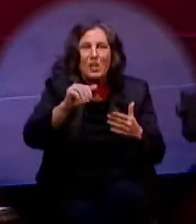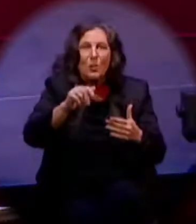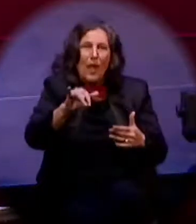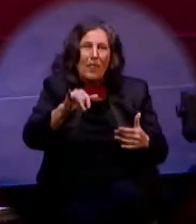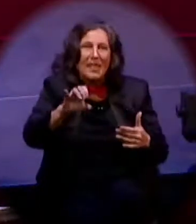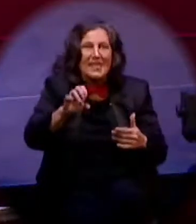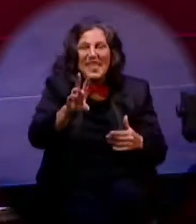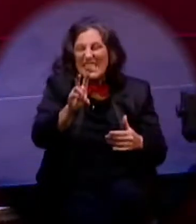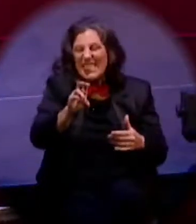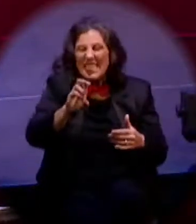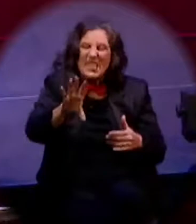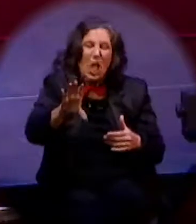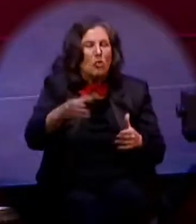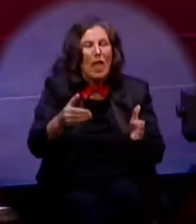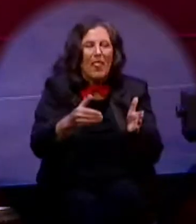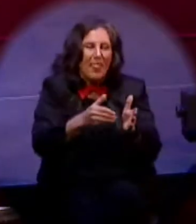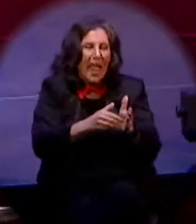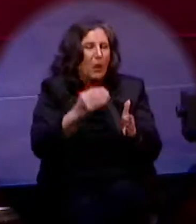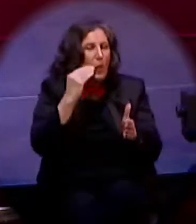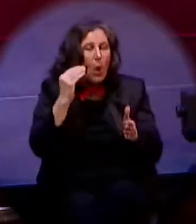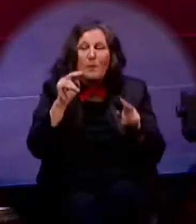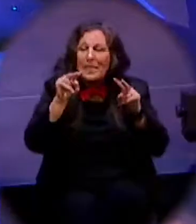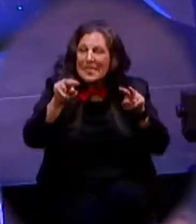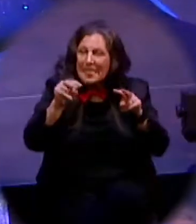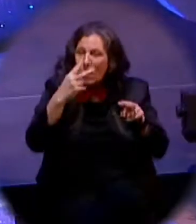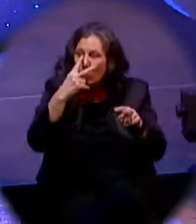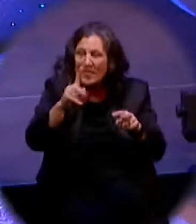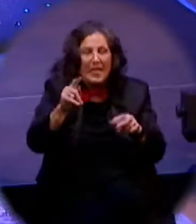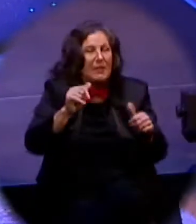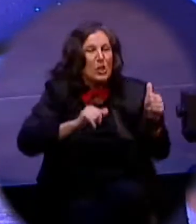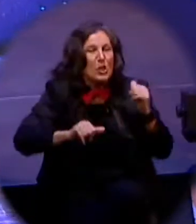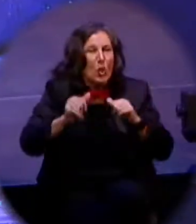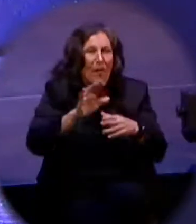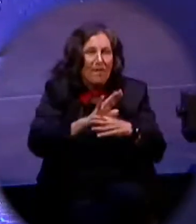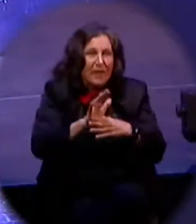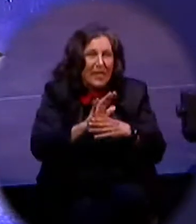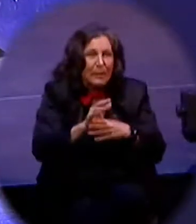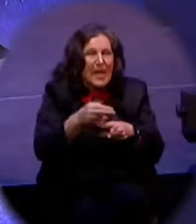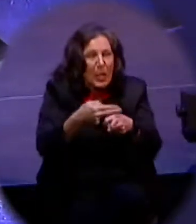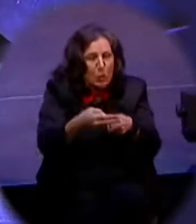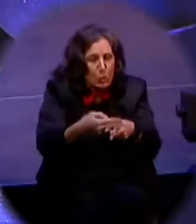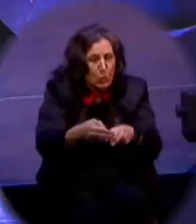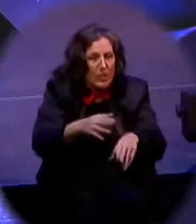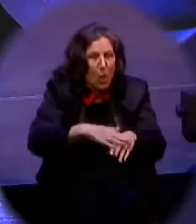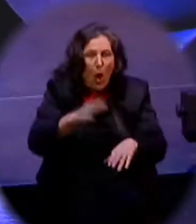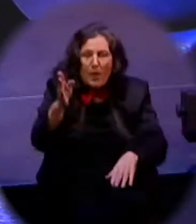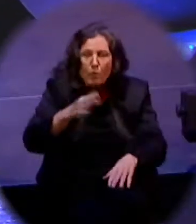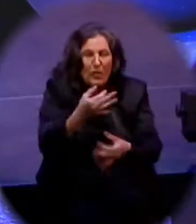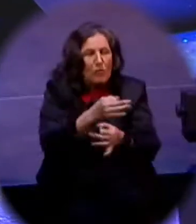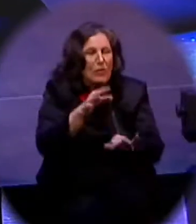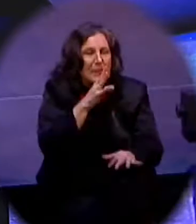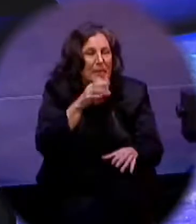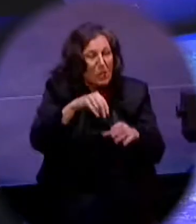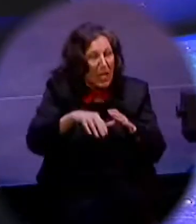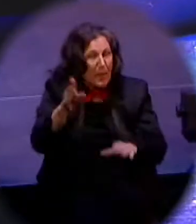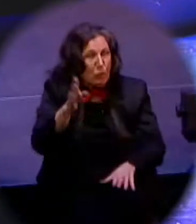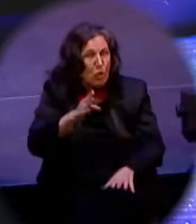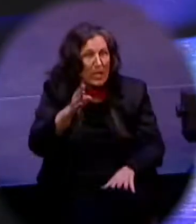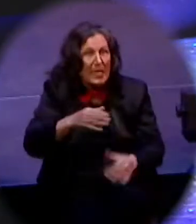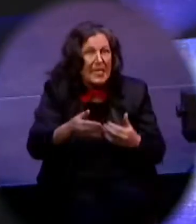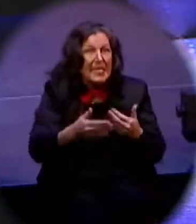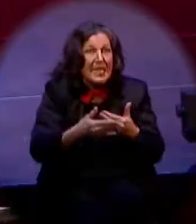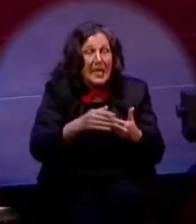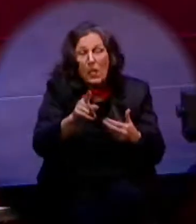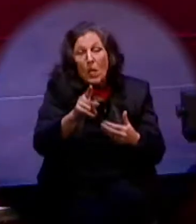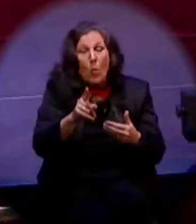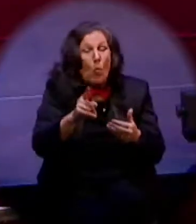over 600,000 homes can see your TV shows, films, and shorts on Brooklyn Free Speech in Brooklyn. Nearly